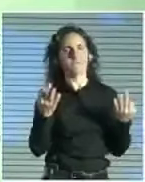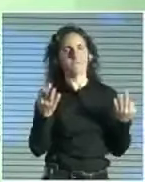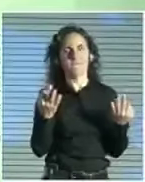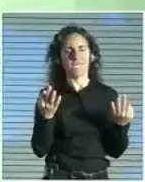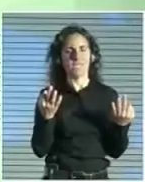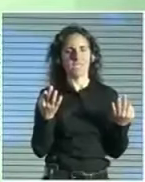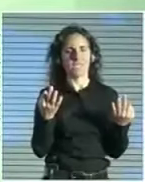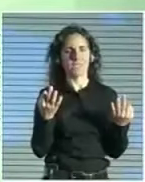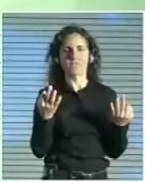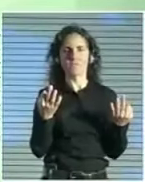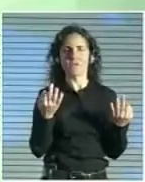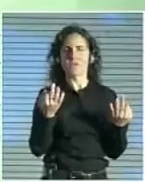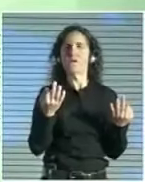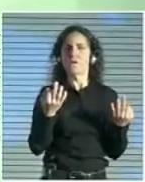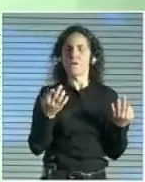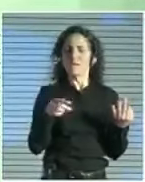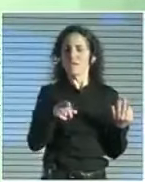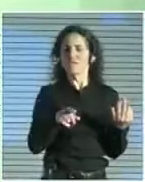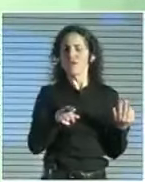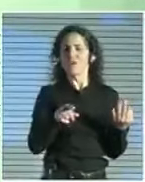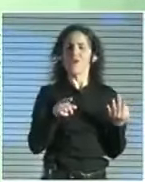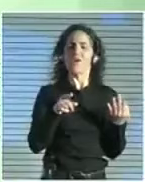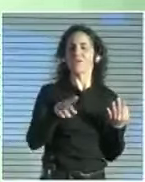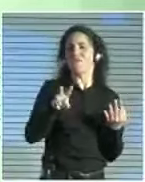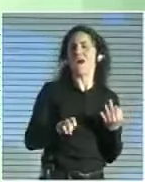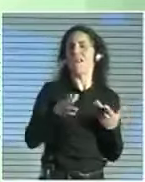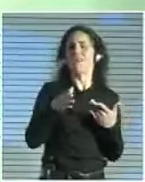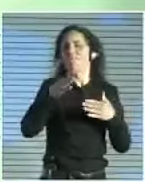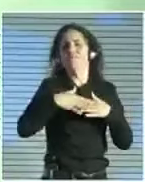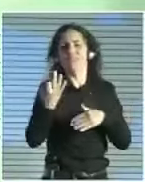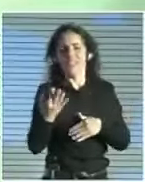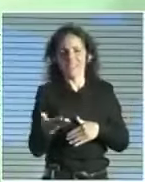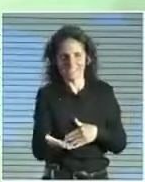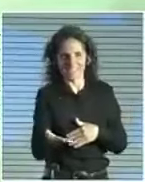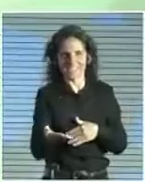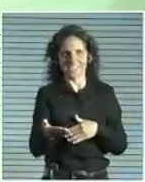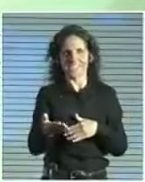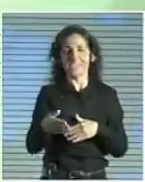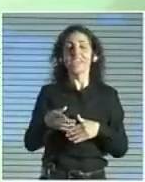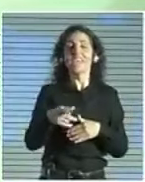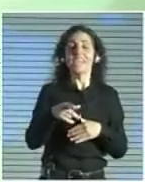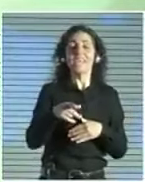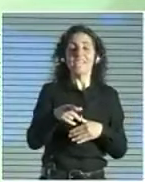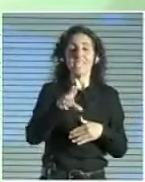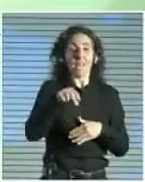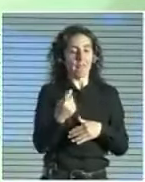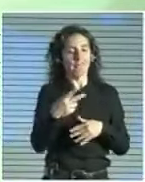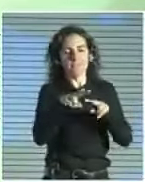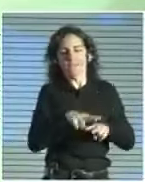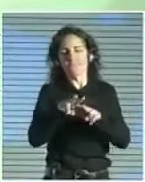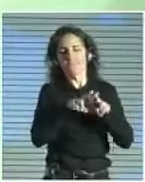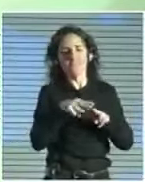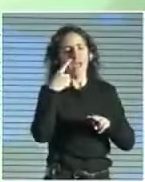are we creating an opportunity for those communities to have access to investments that they would normally not have? So we're beginning to see a really